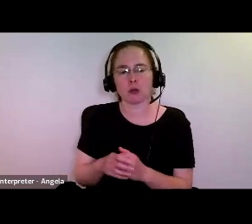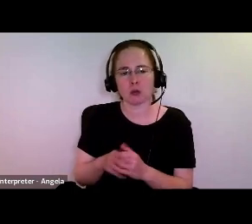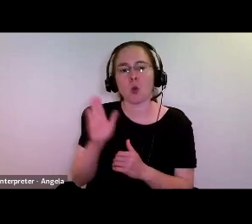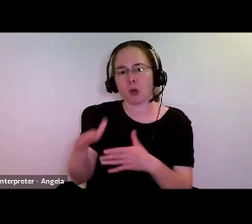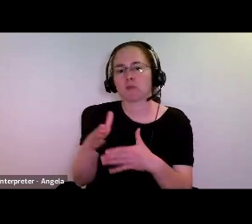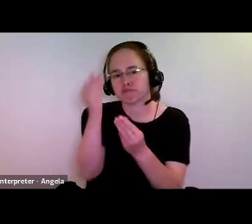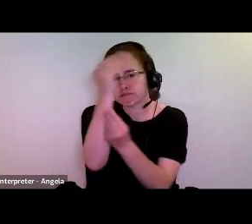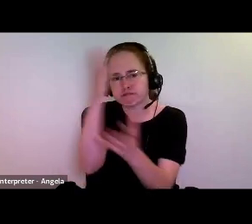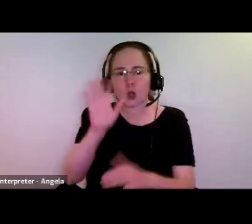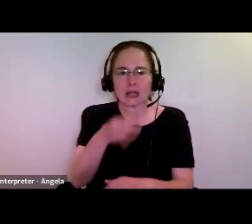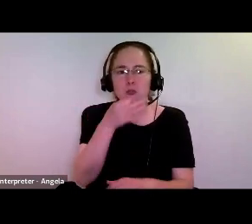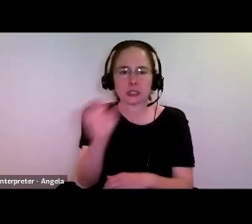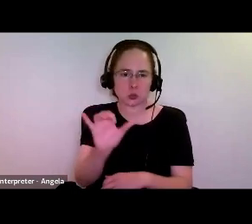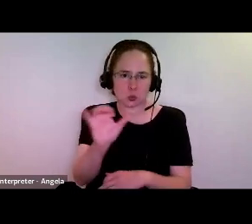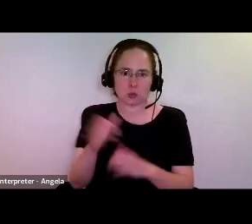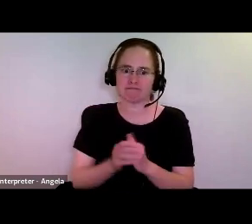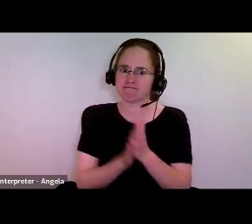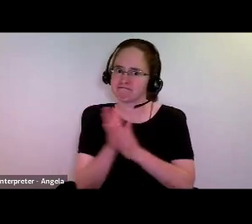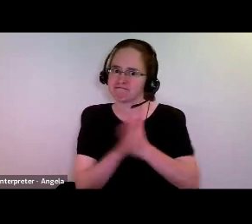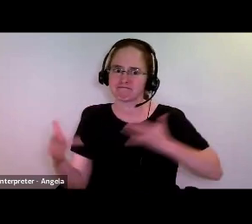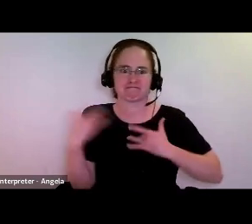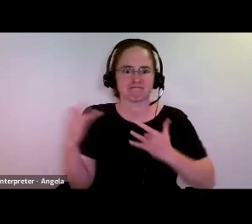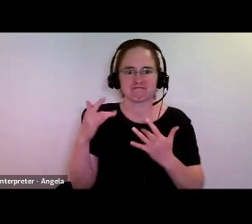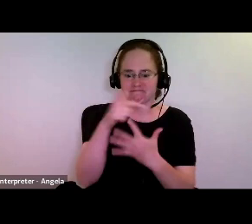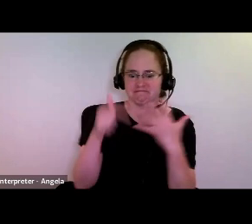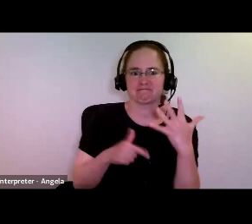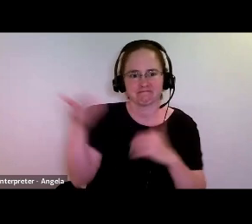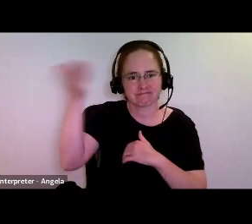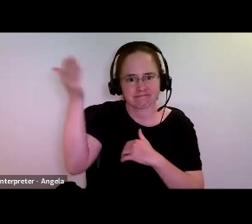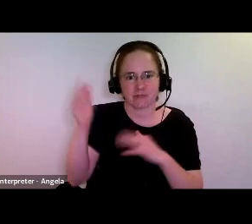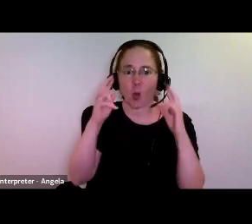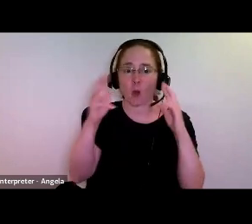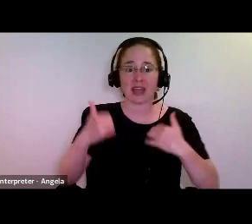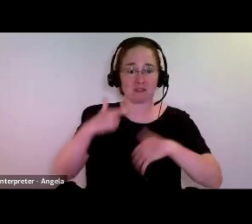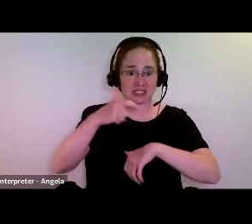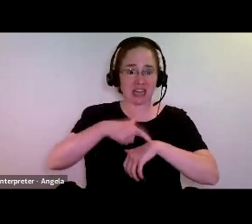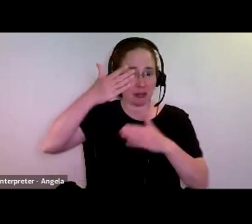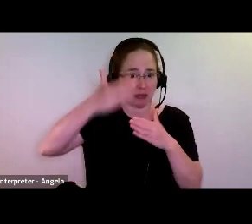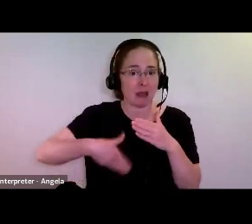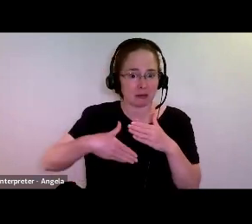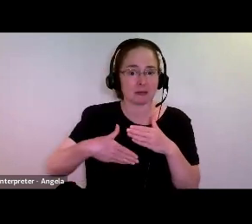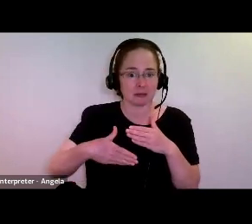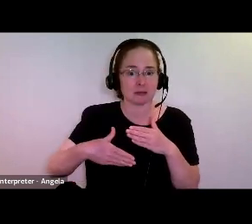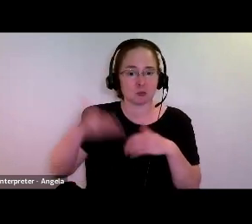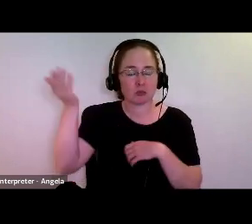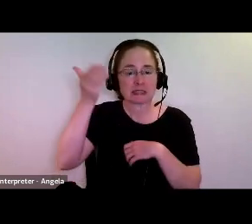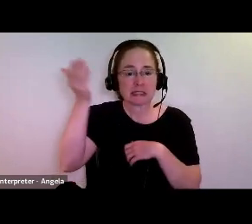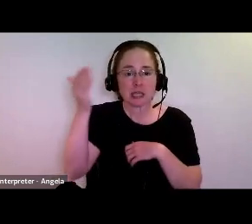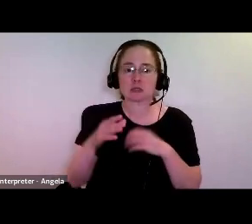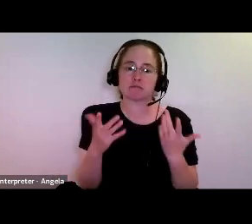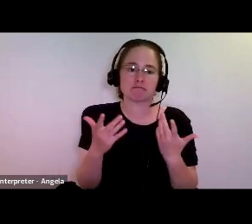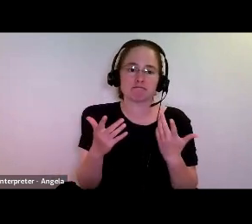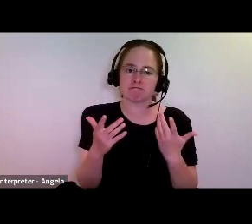her expertise with us as well. I can't wait for you to hear from all these folks, and we hope to have some time at the end of our presentations for